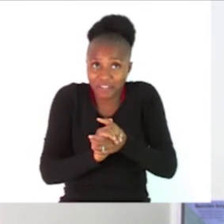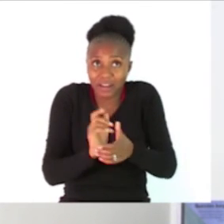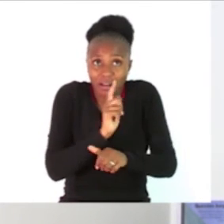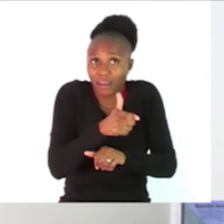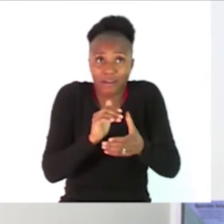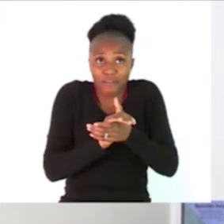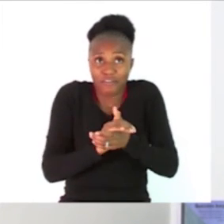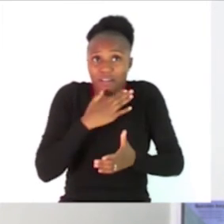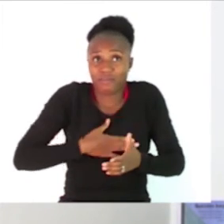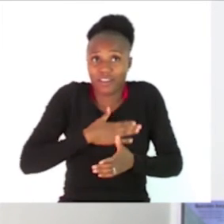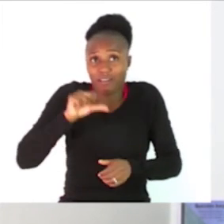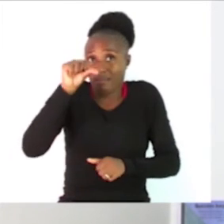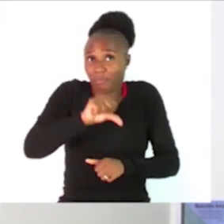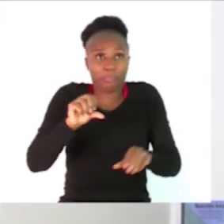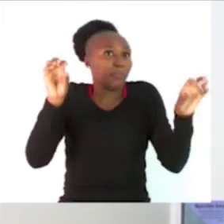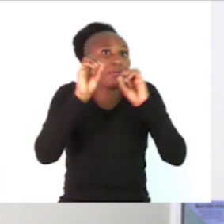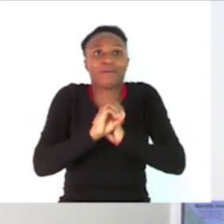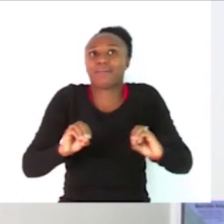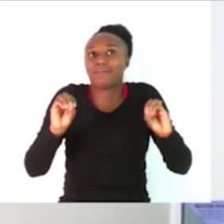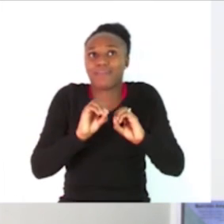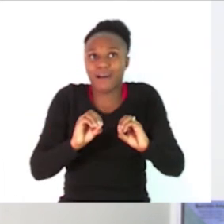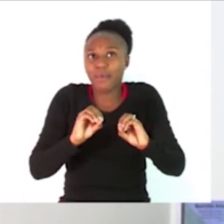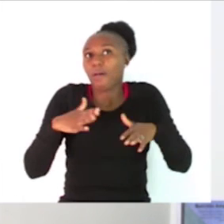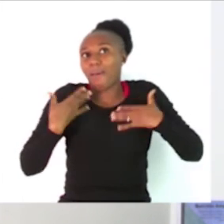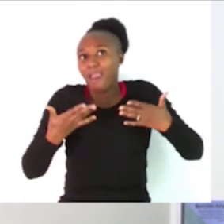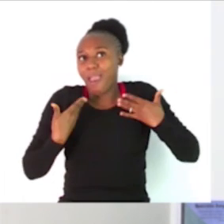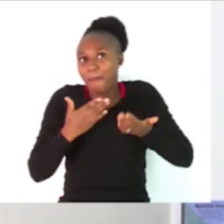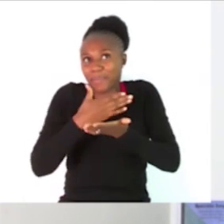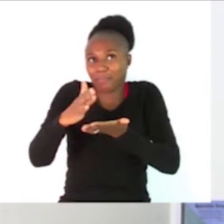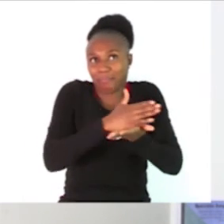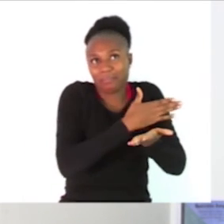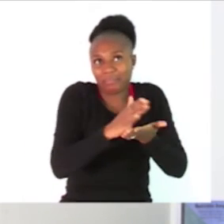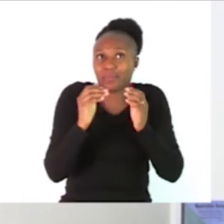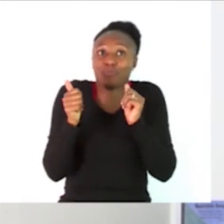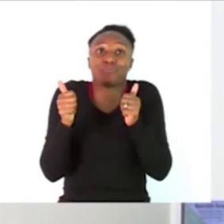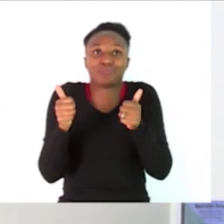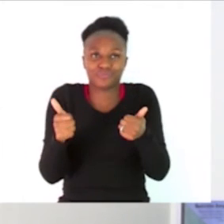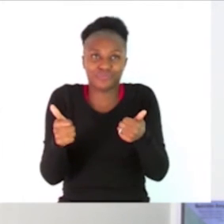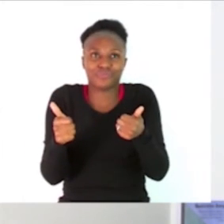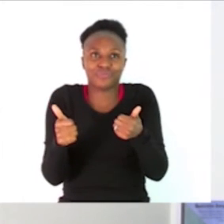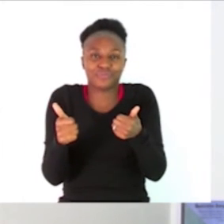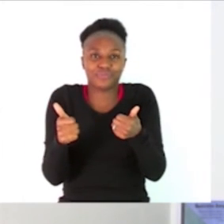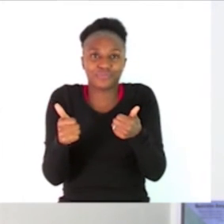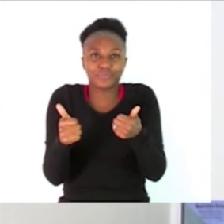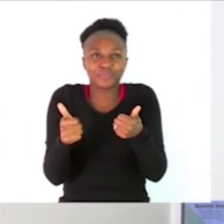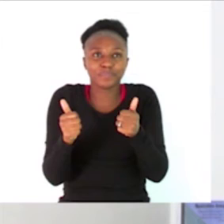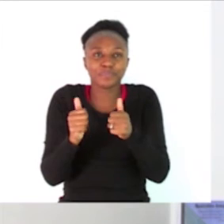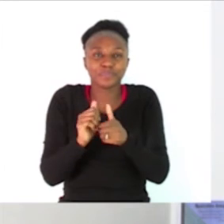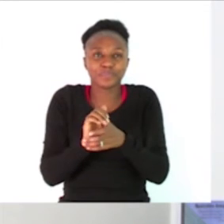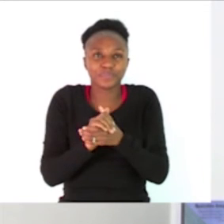our friends and we don't need to tell them straight that they are not having good smell and so on.